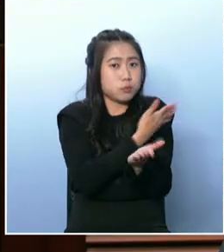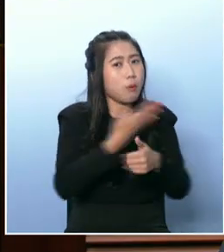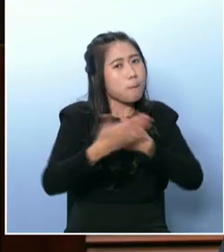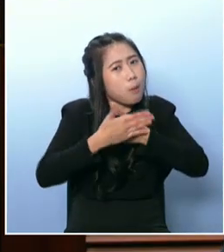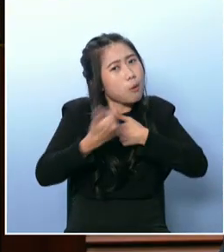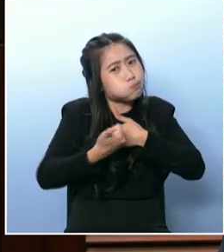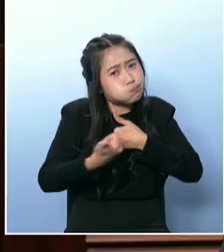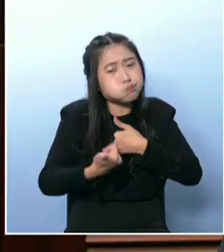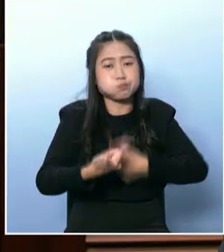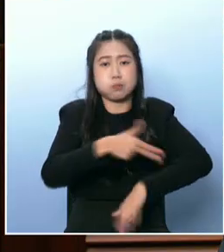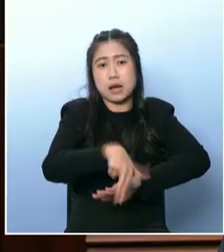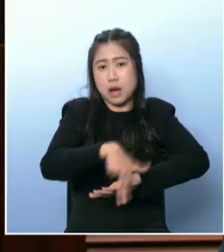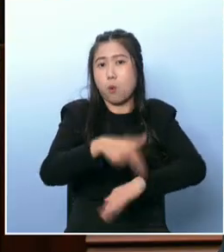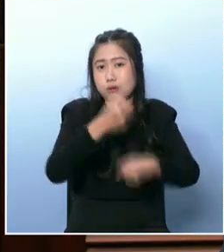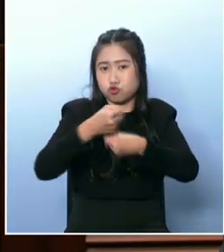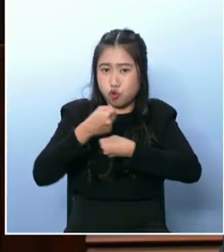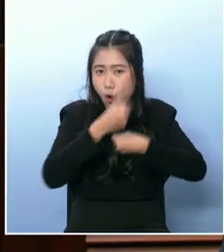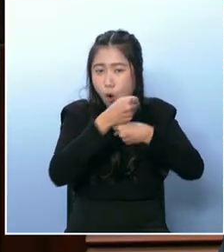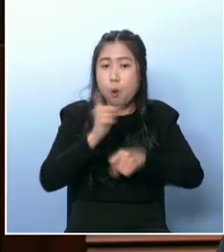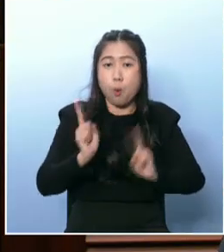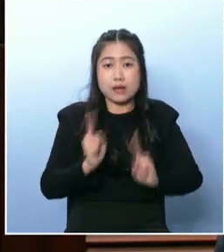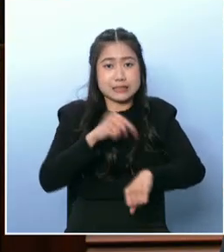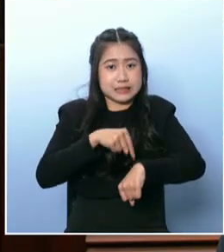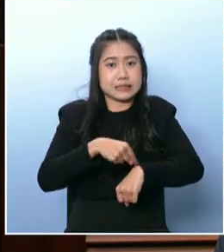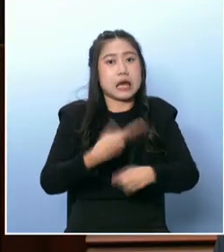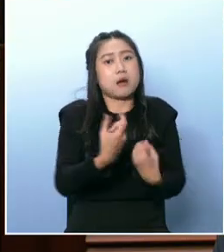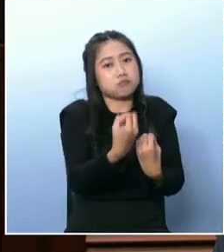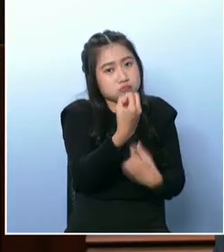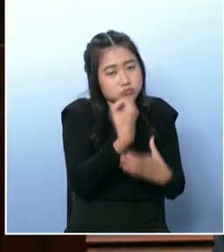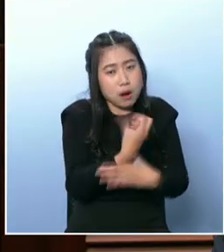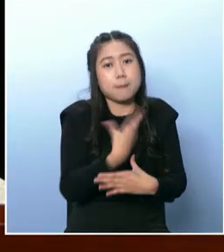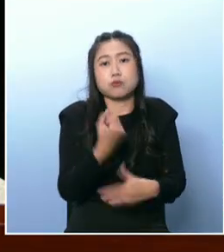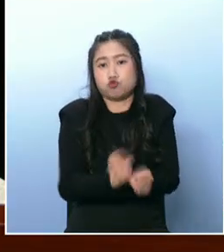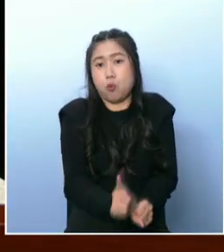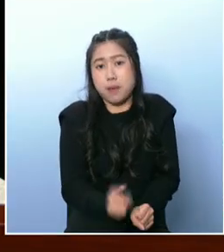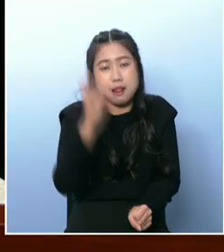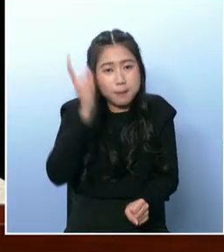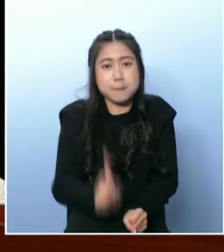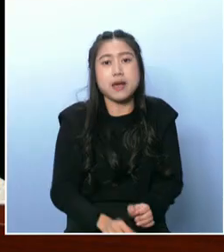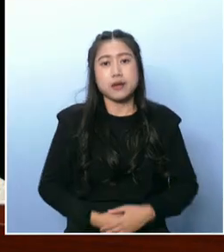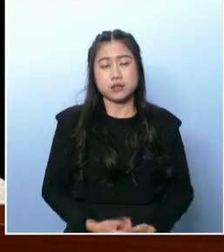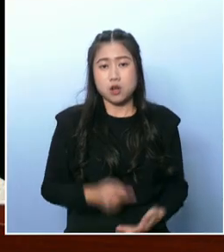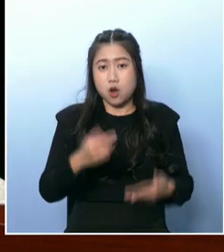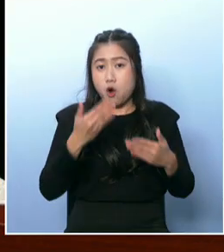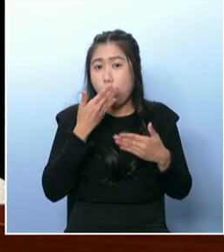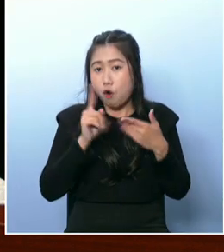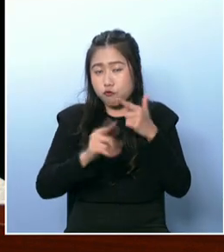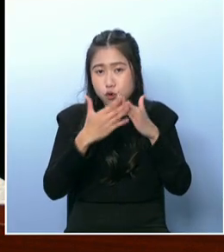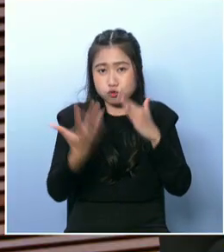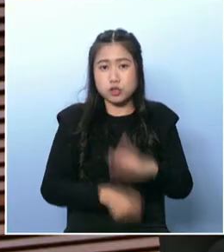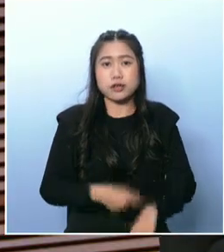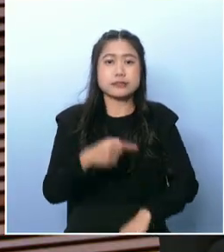support the service users and their family members. So, Commissioner, can you come up with a plan and tell us what you are thinking